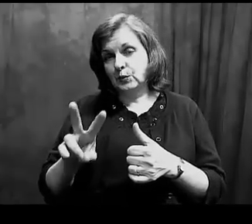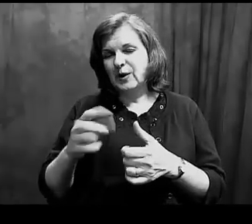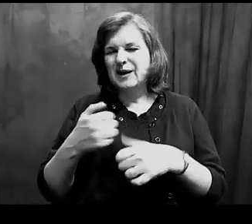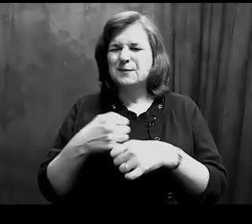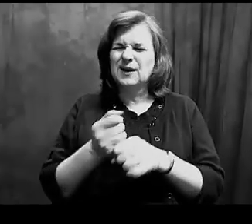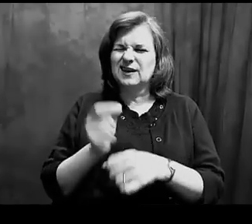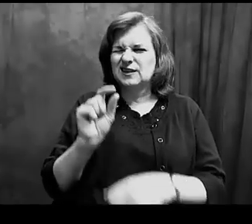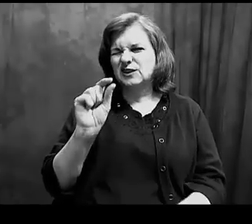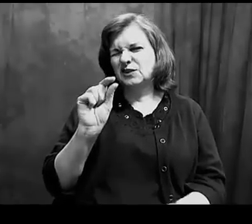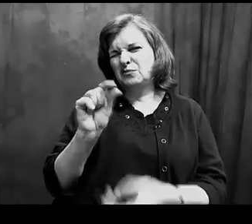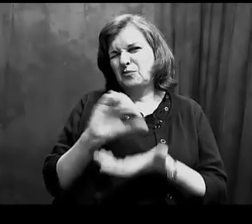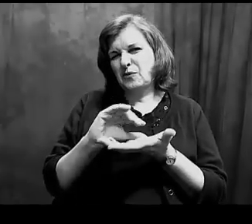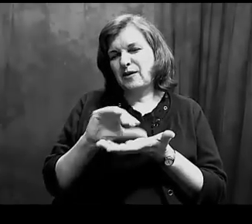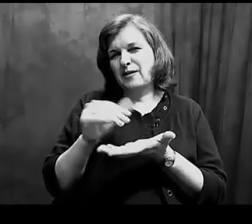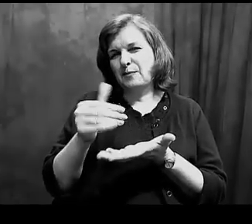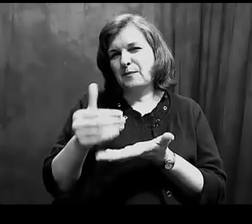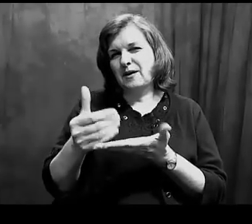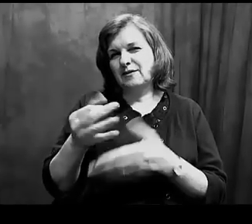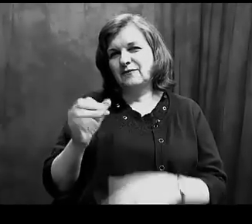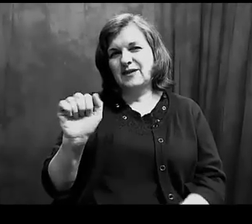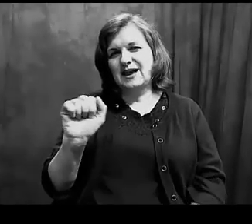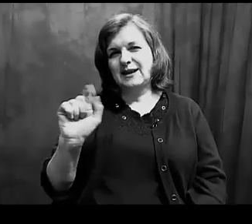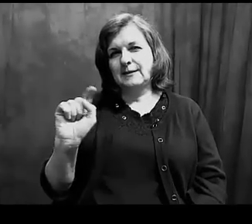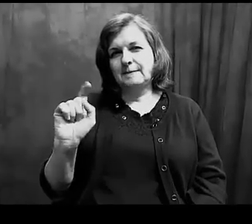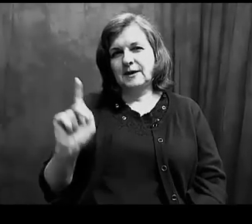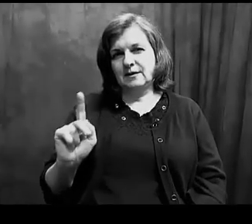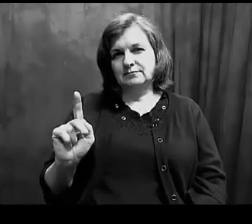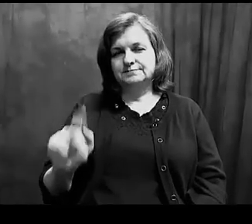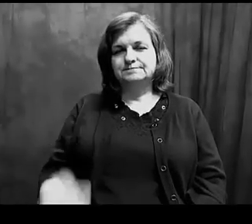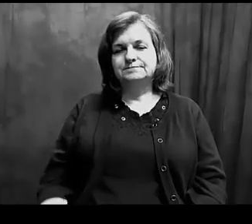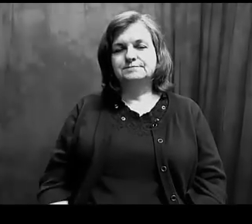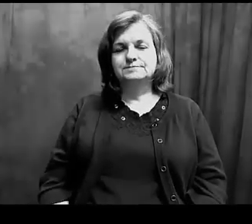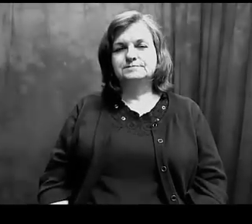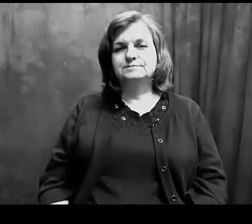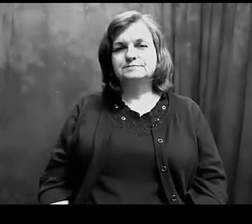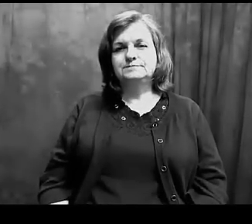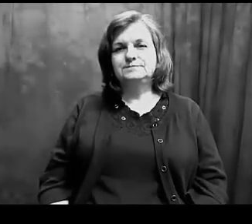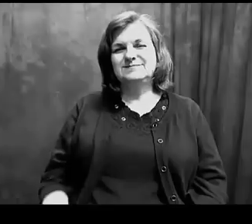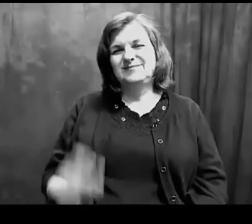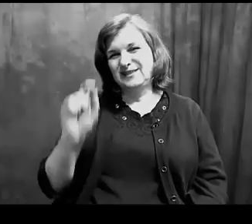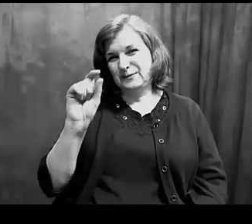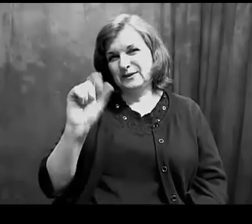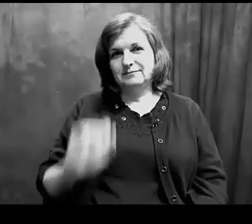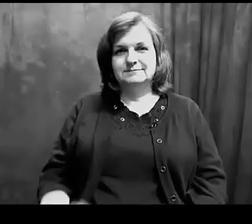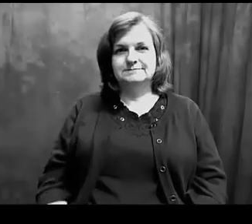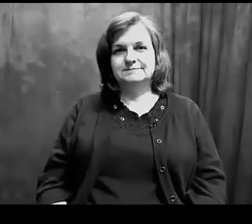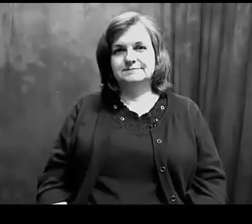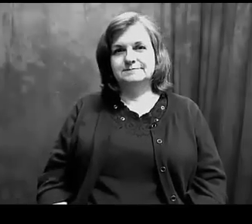CO2 and make a tiny little bit of ATP.